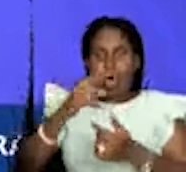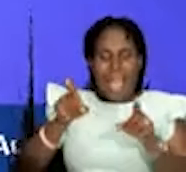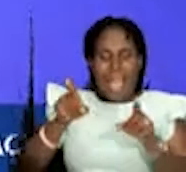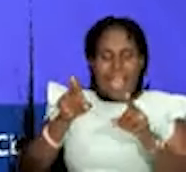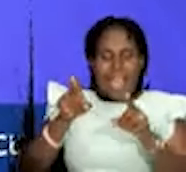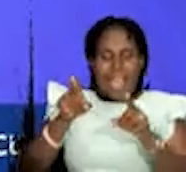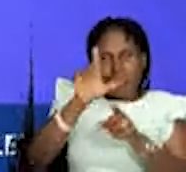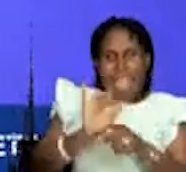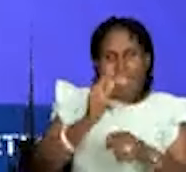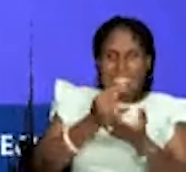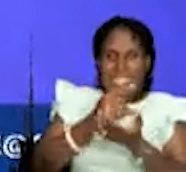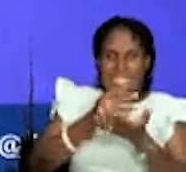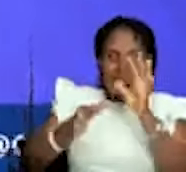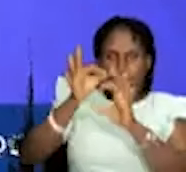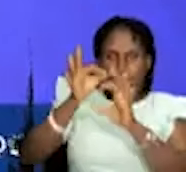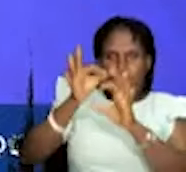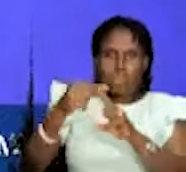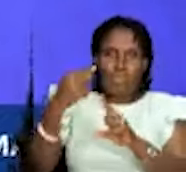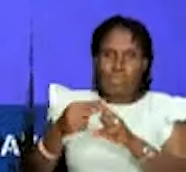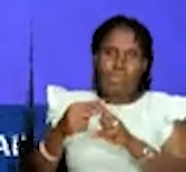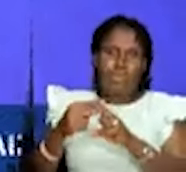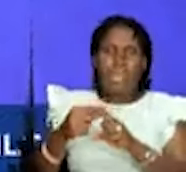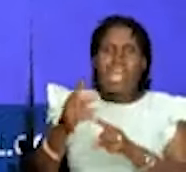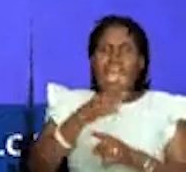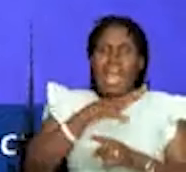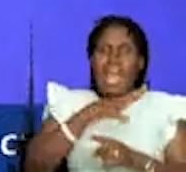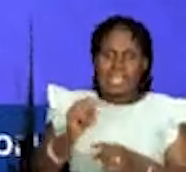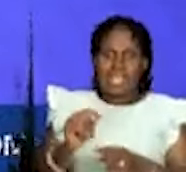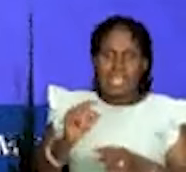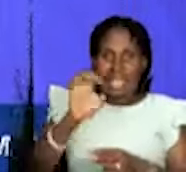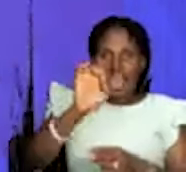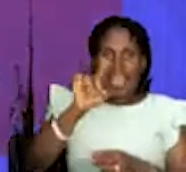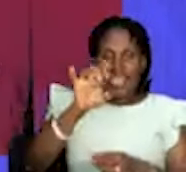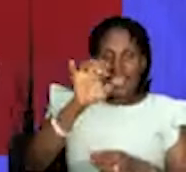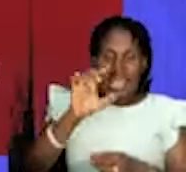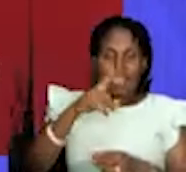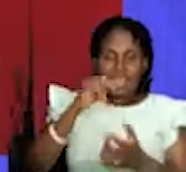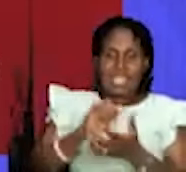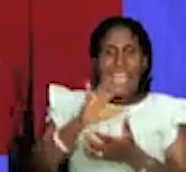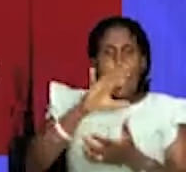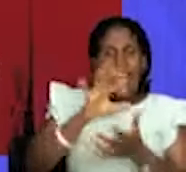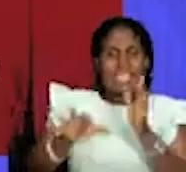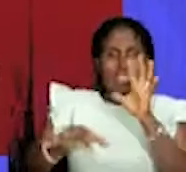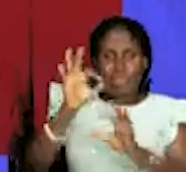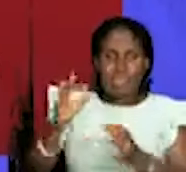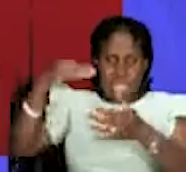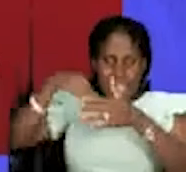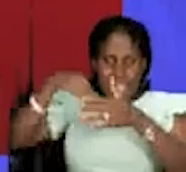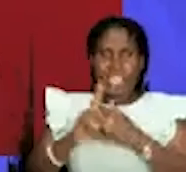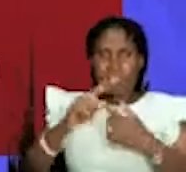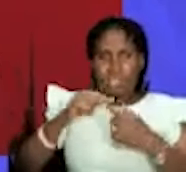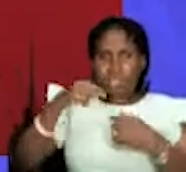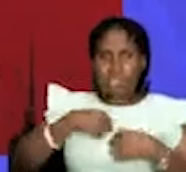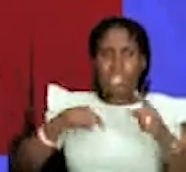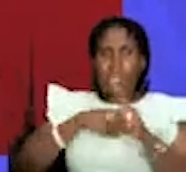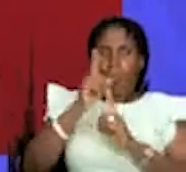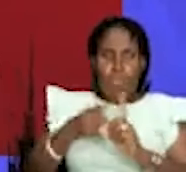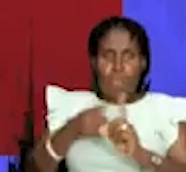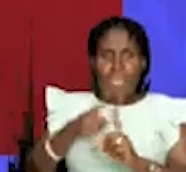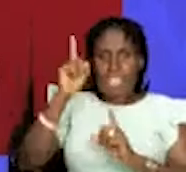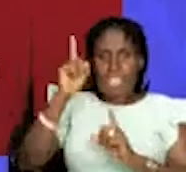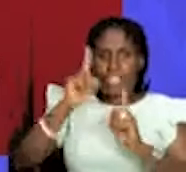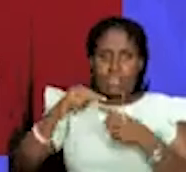2. And the Spirit entered into me when He spake unto me and set me upon my feet.